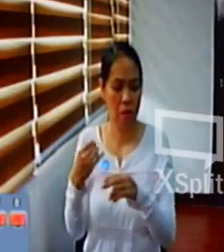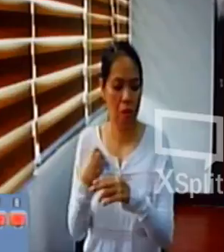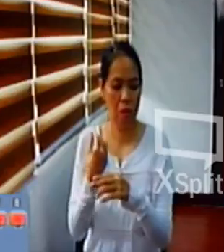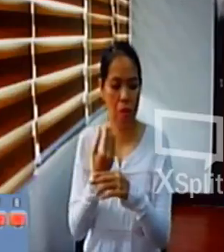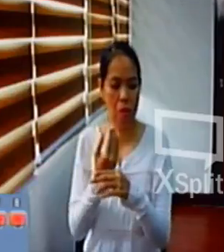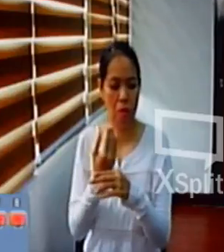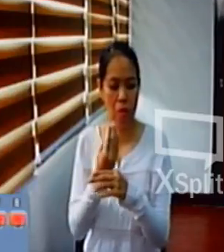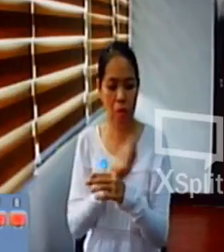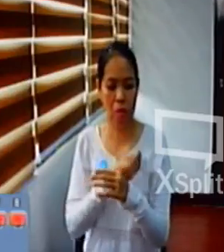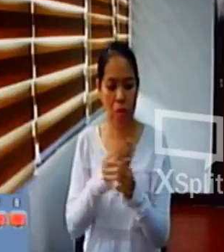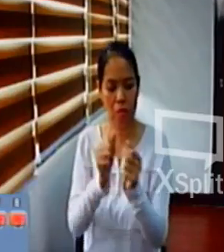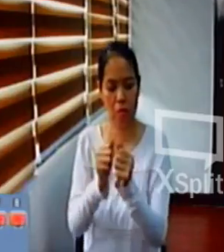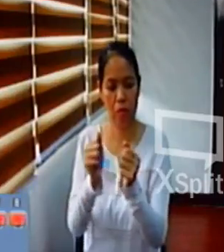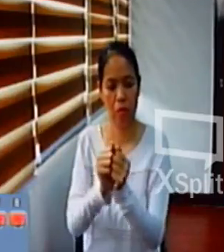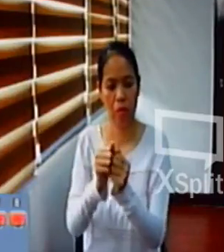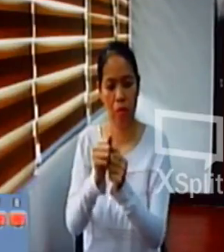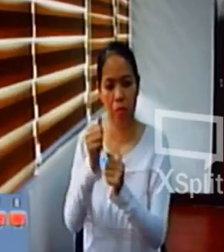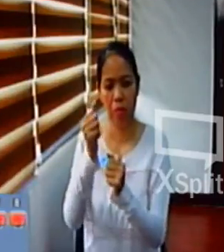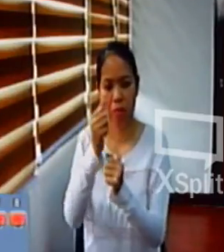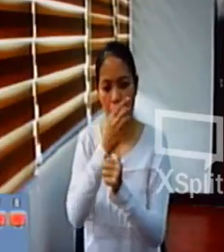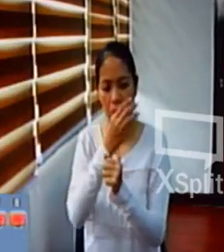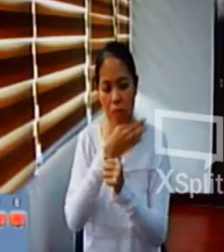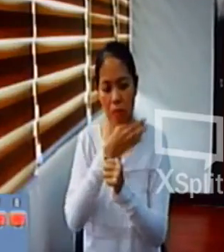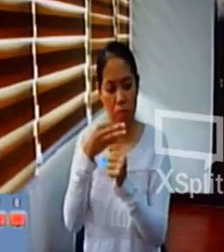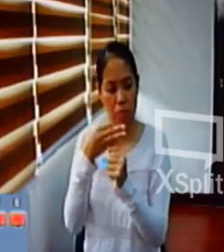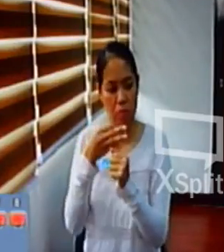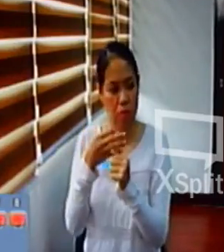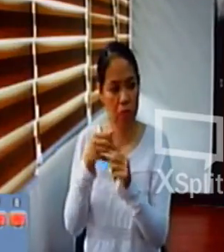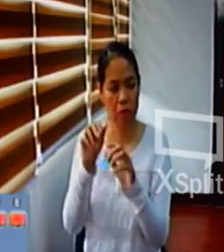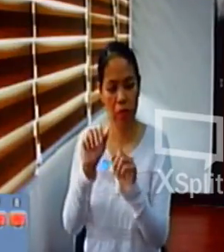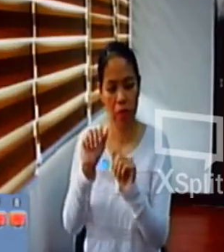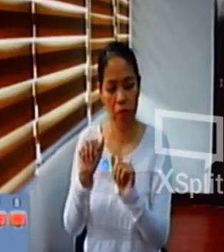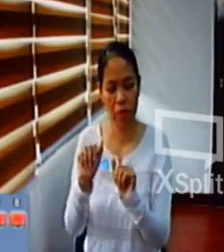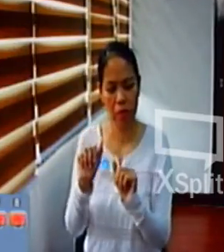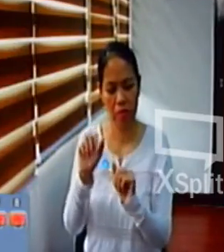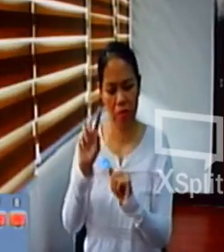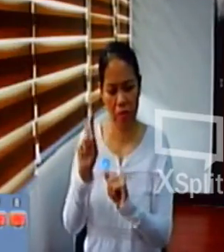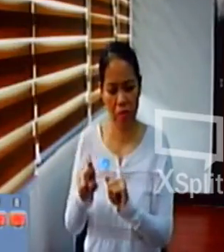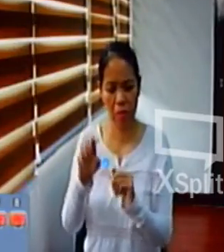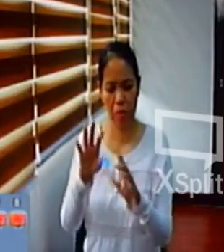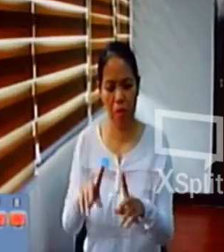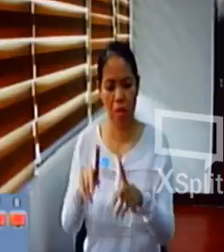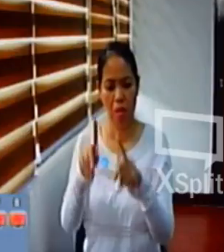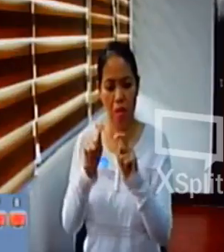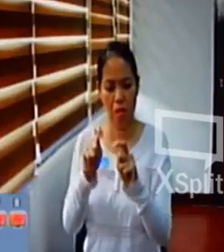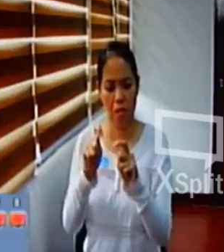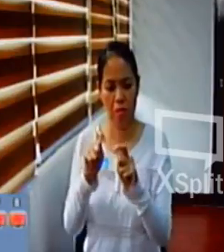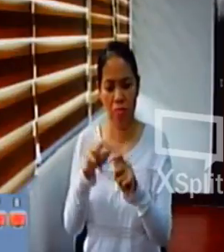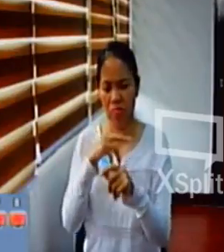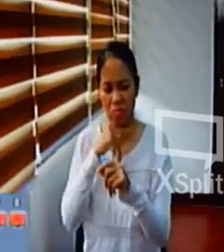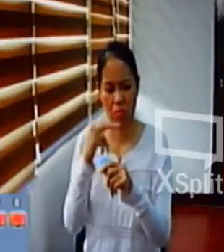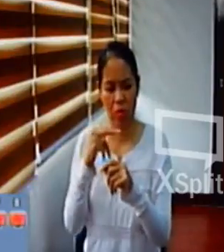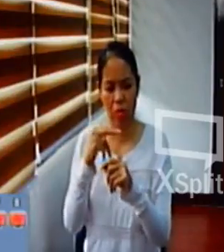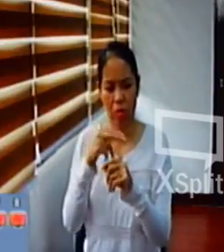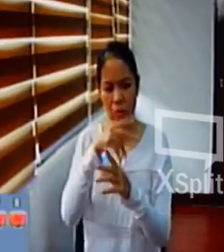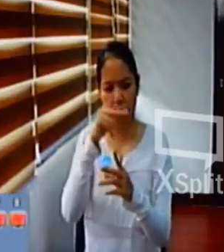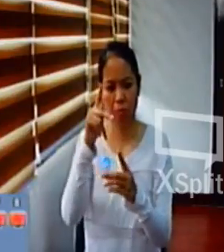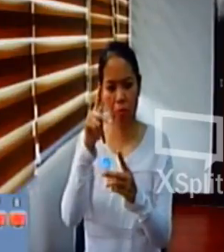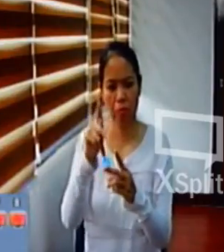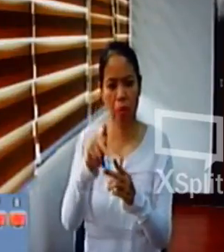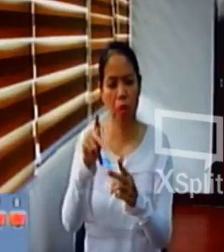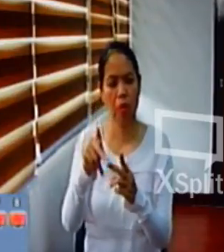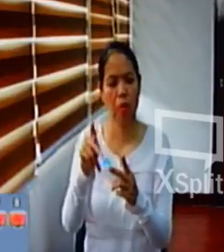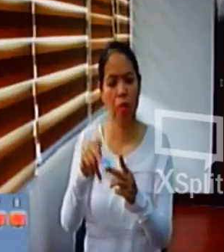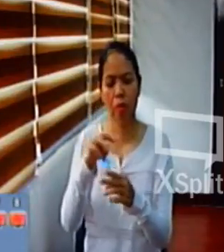agriculture to be able to adapt to climate change. We don't prioritize mitigation. We're not going to